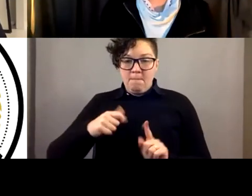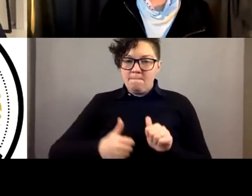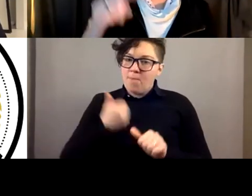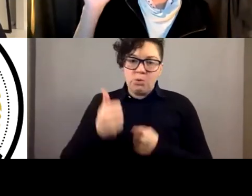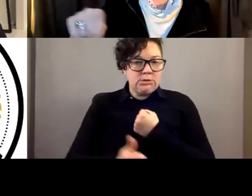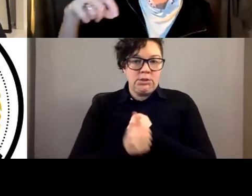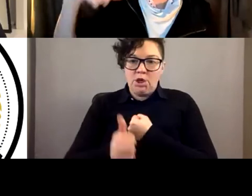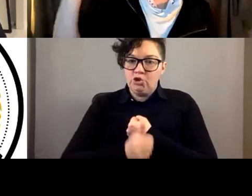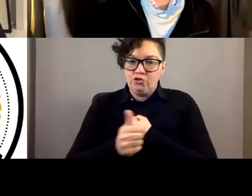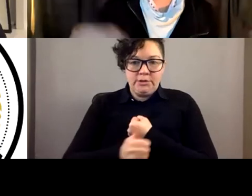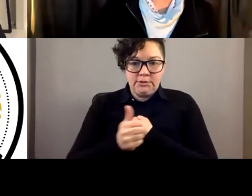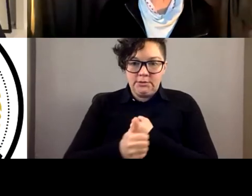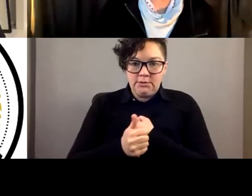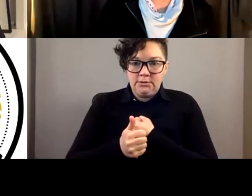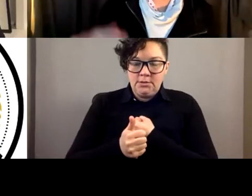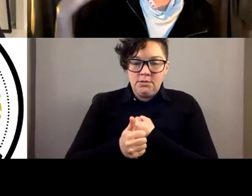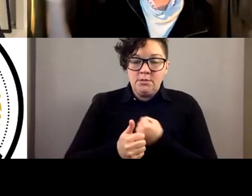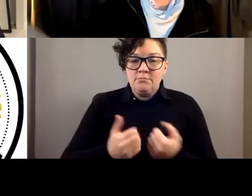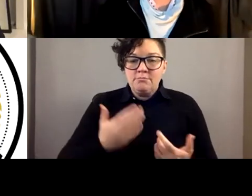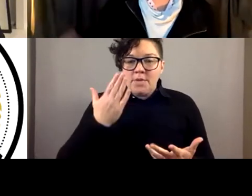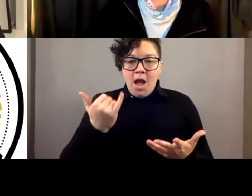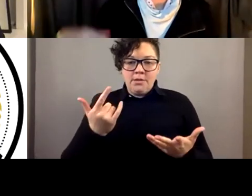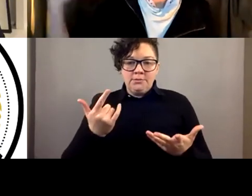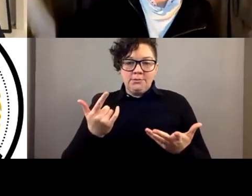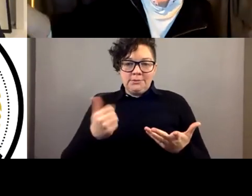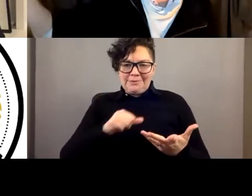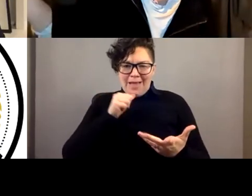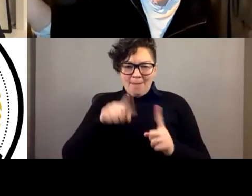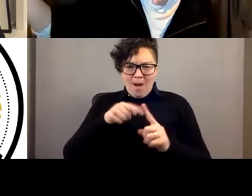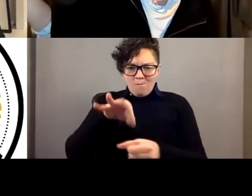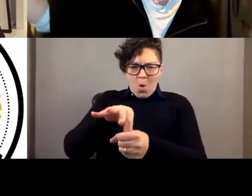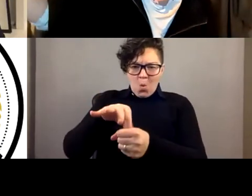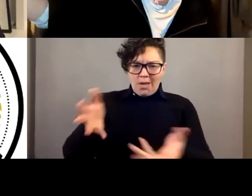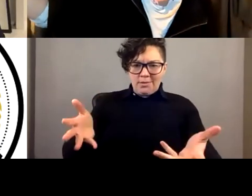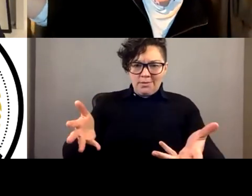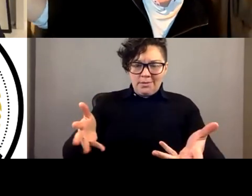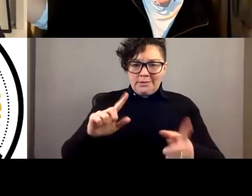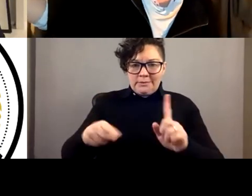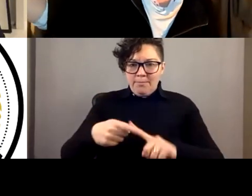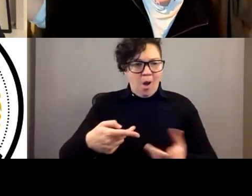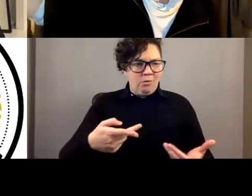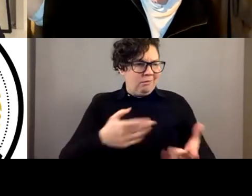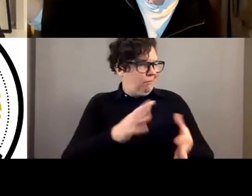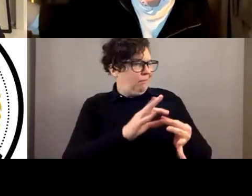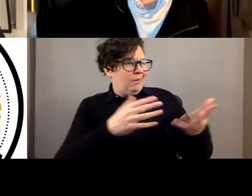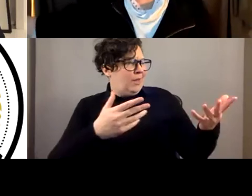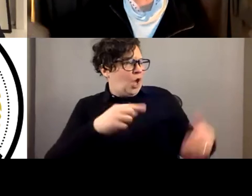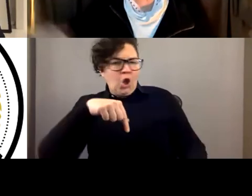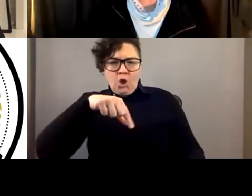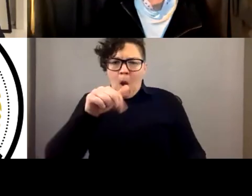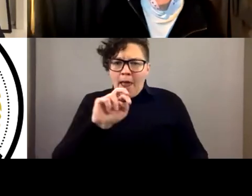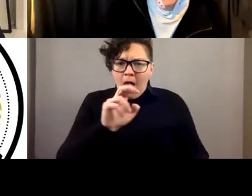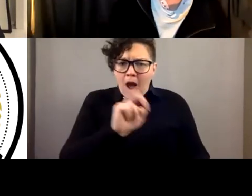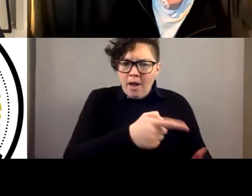be directed regardless. It's not about, it's not about voting. It's about pedophiles in pizza